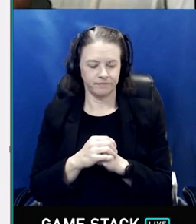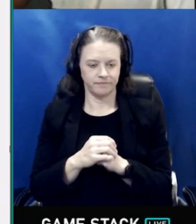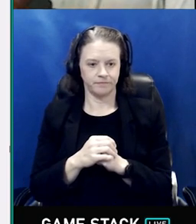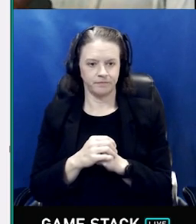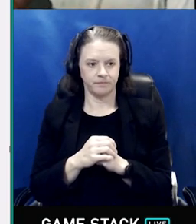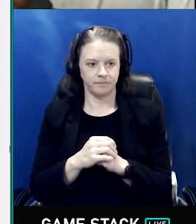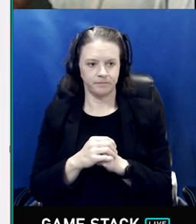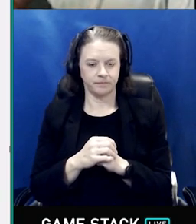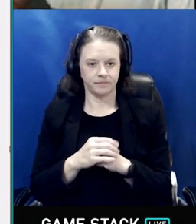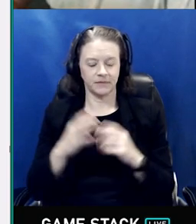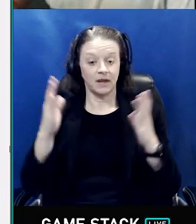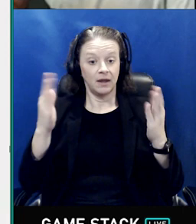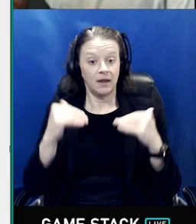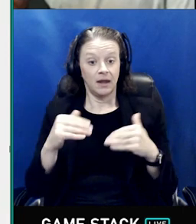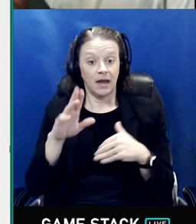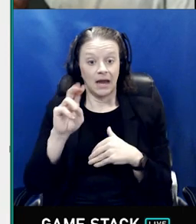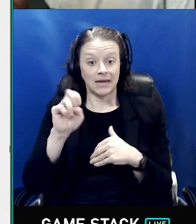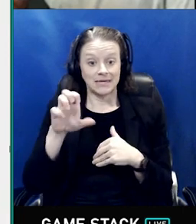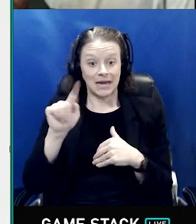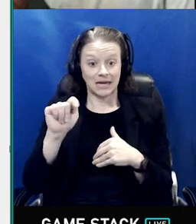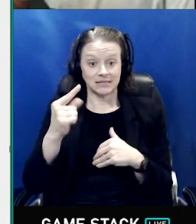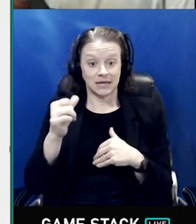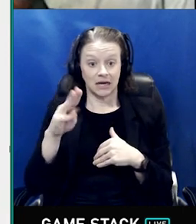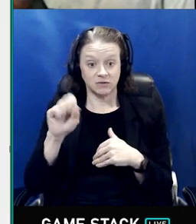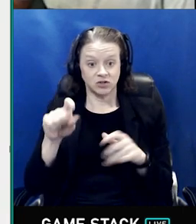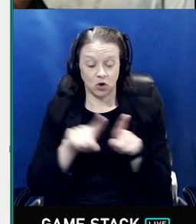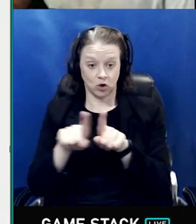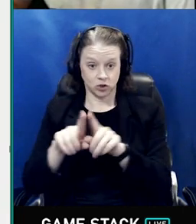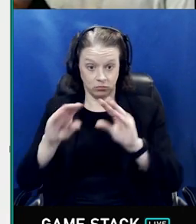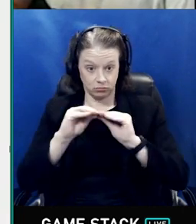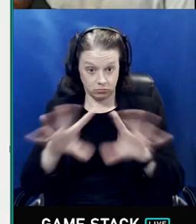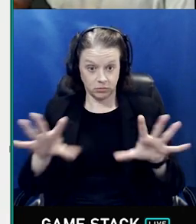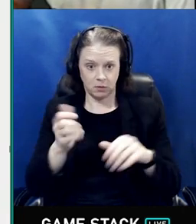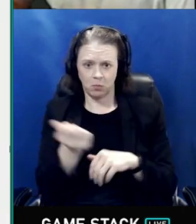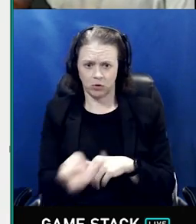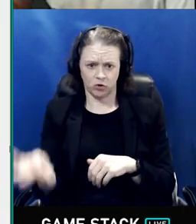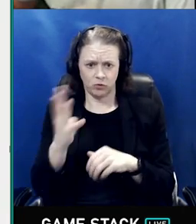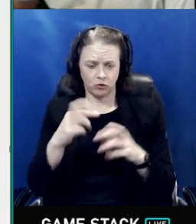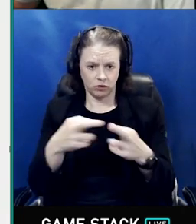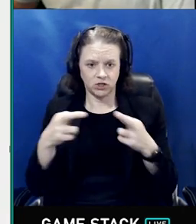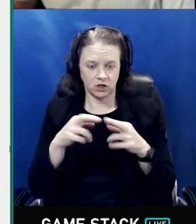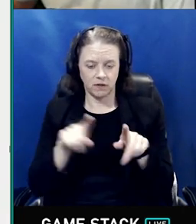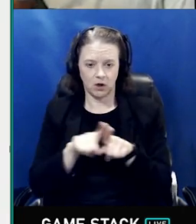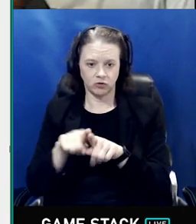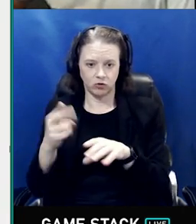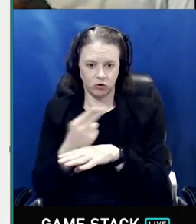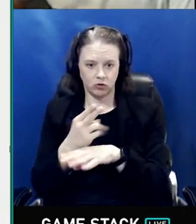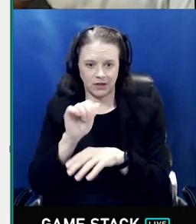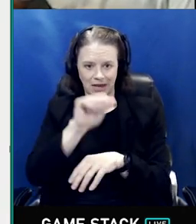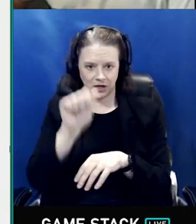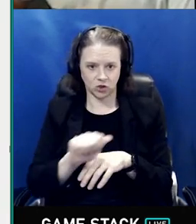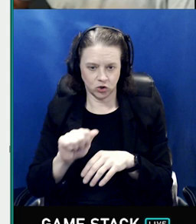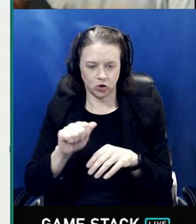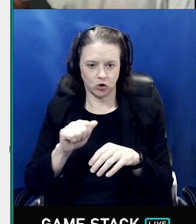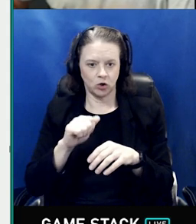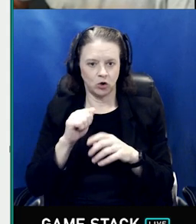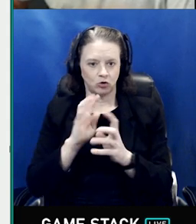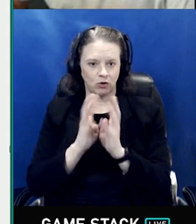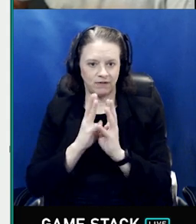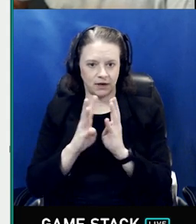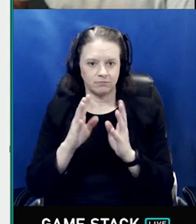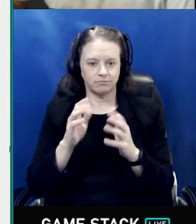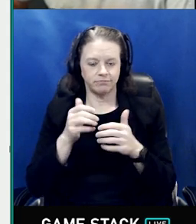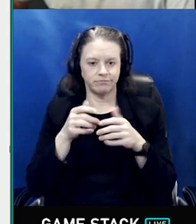So Next Games is also deployed into multiple regions, and they also use Azure Traffic Manager because they need that low latency writes from